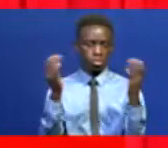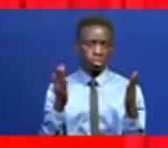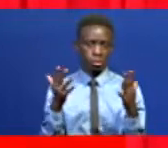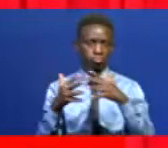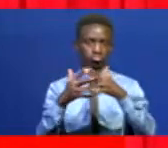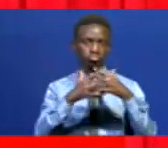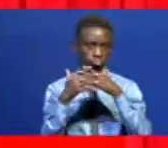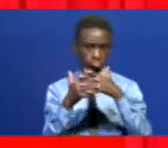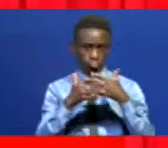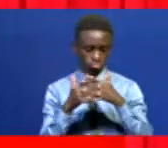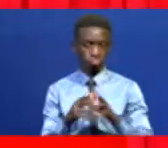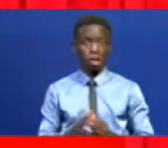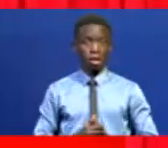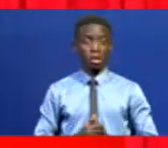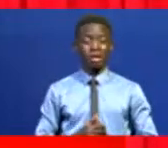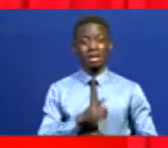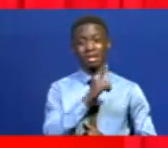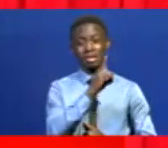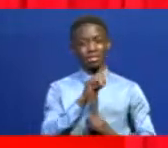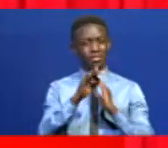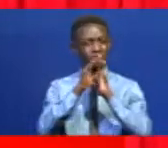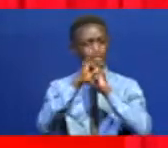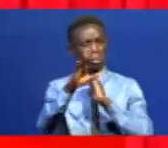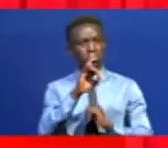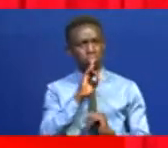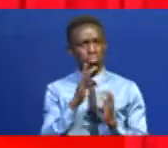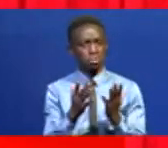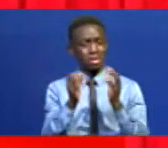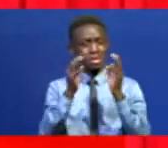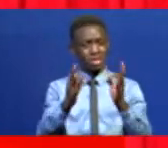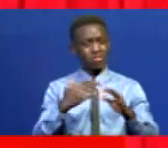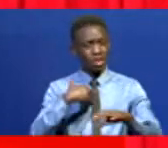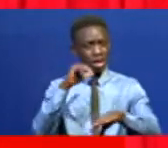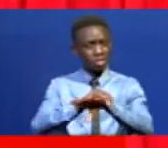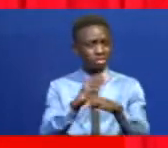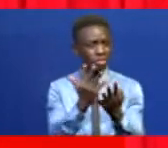said that to get something you have never had, you must be